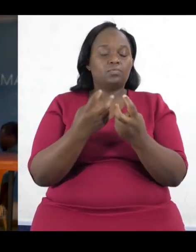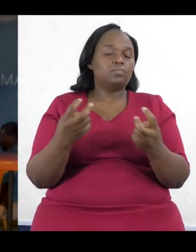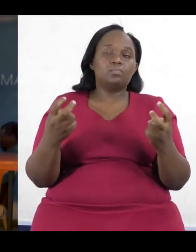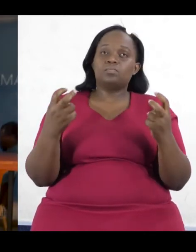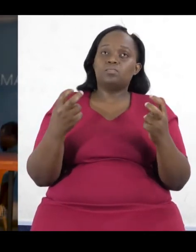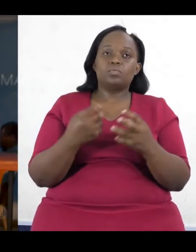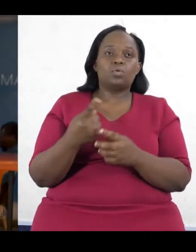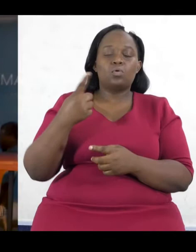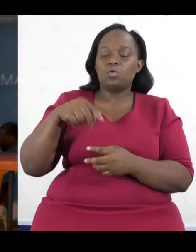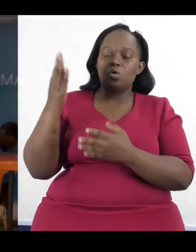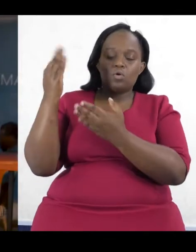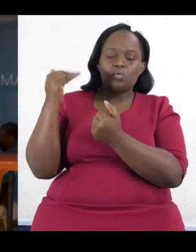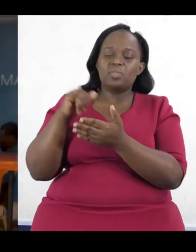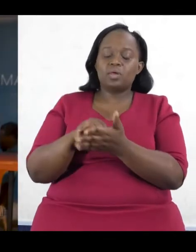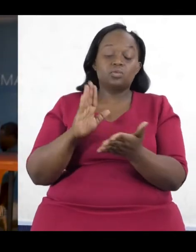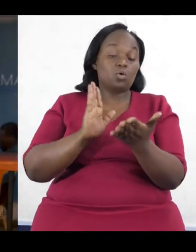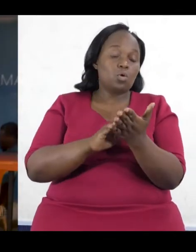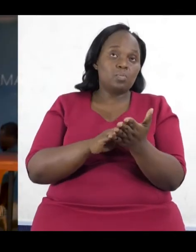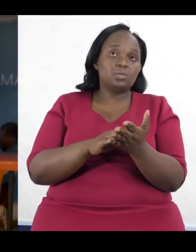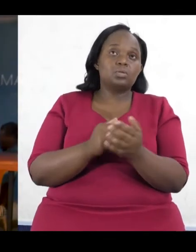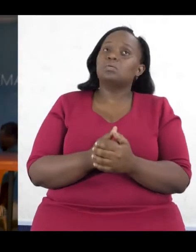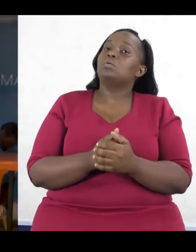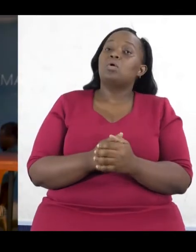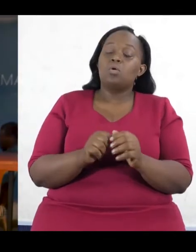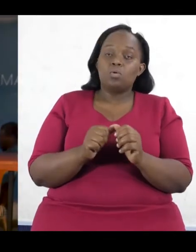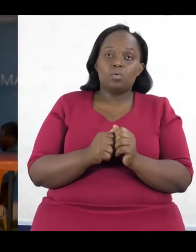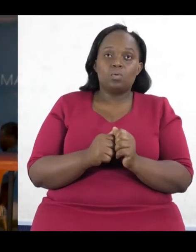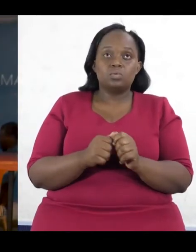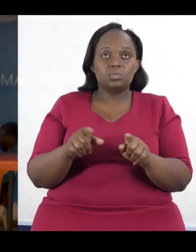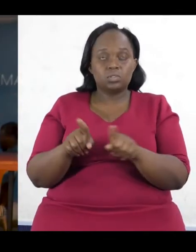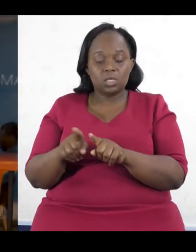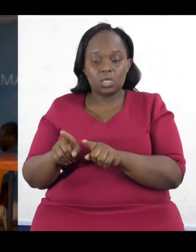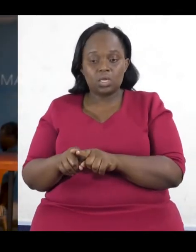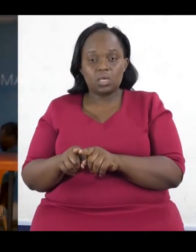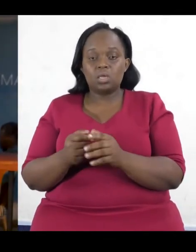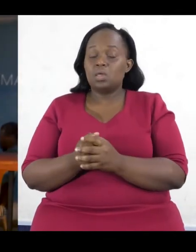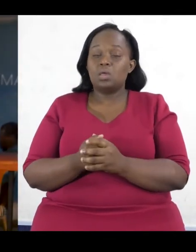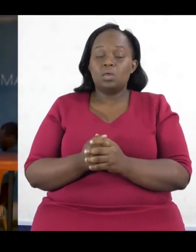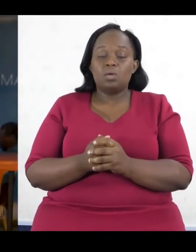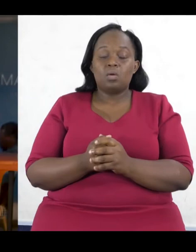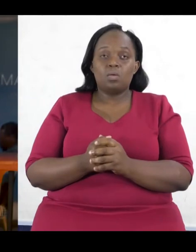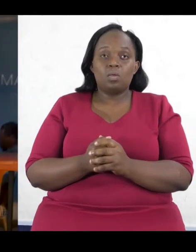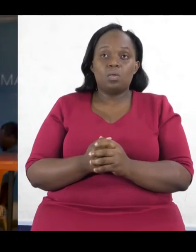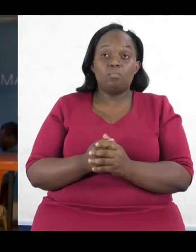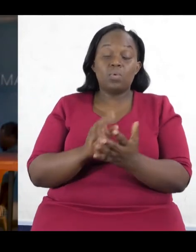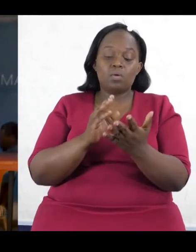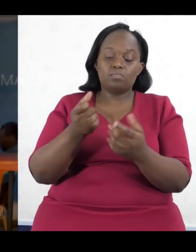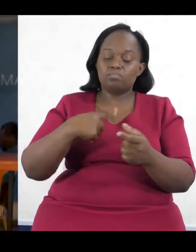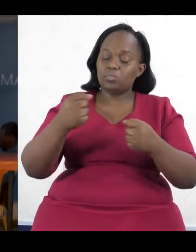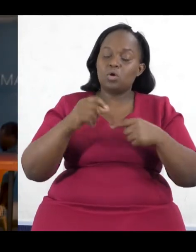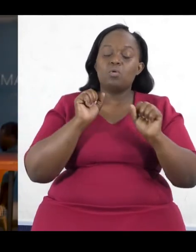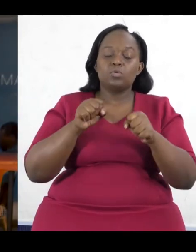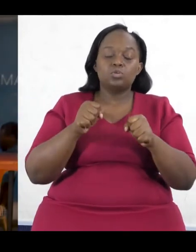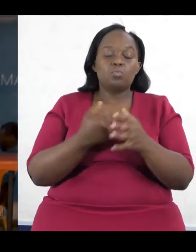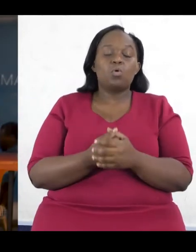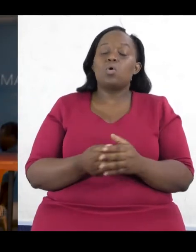and we hope that your comments can help us to understand what are the other